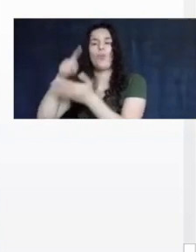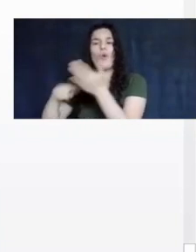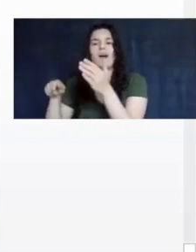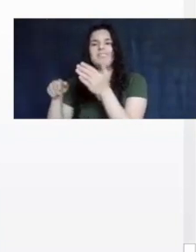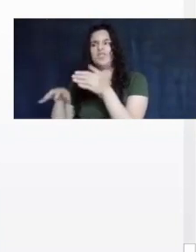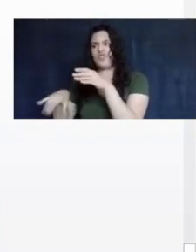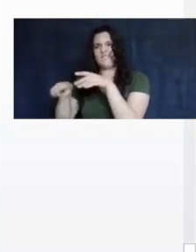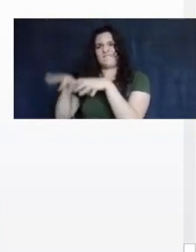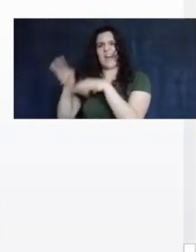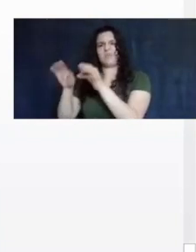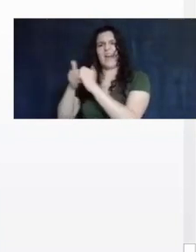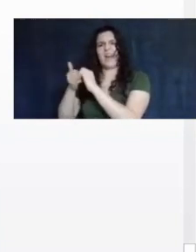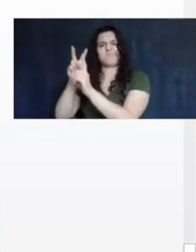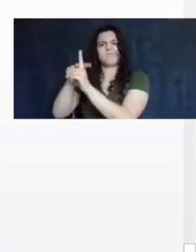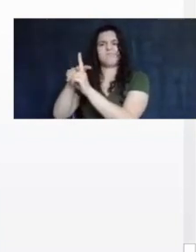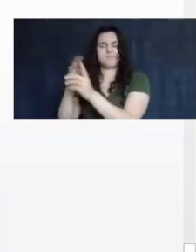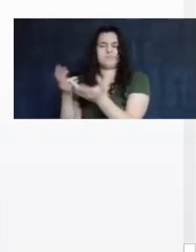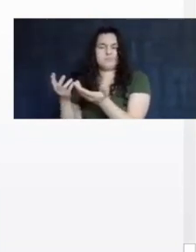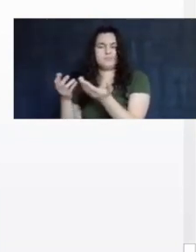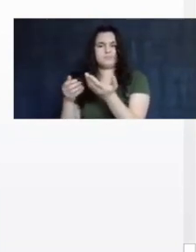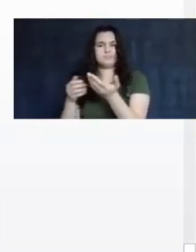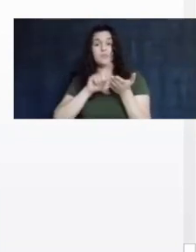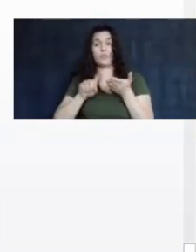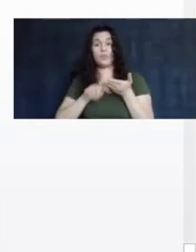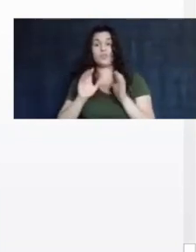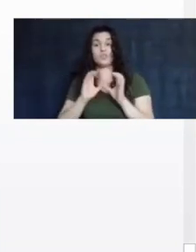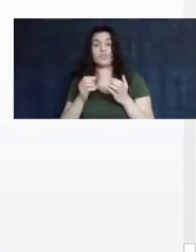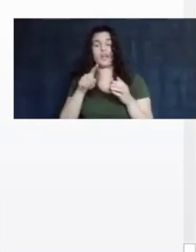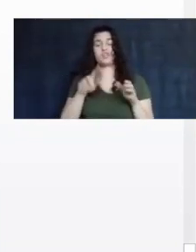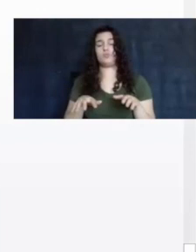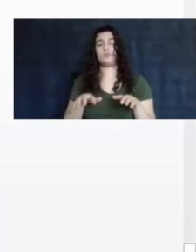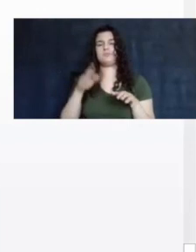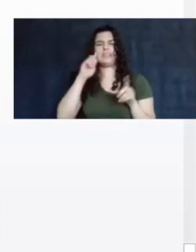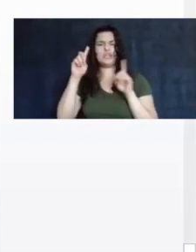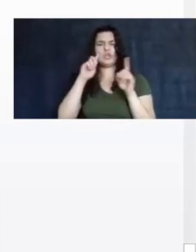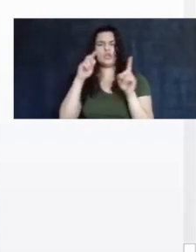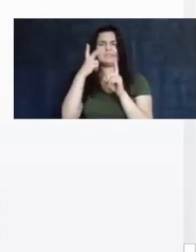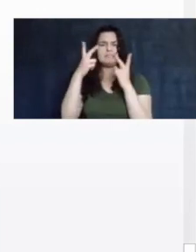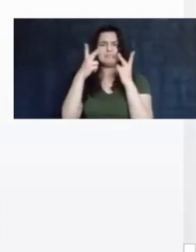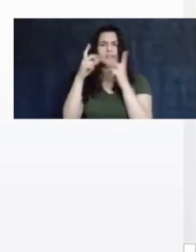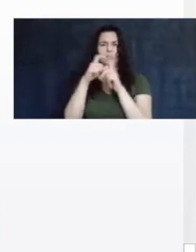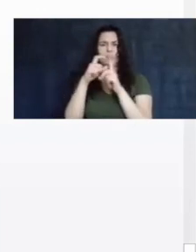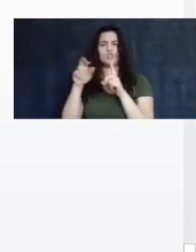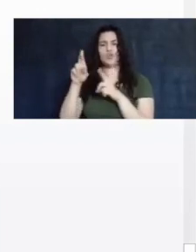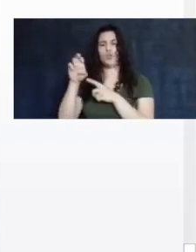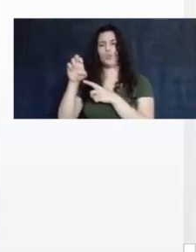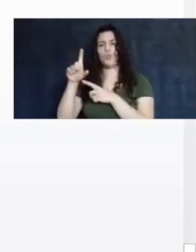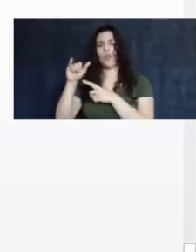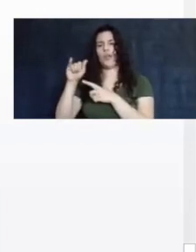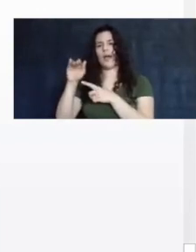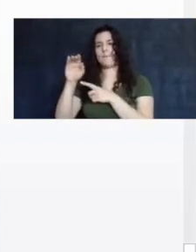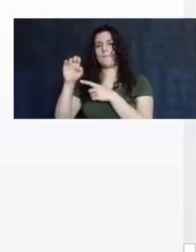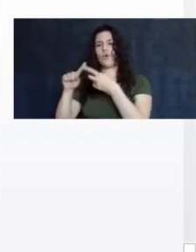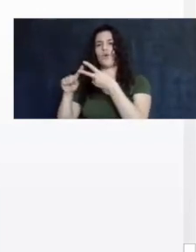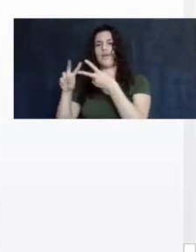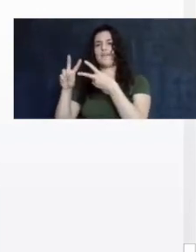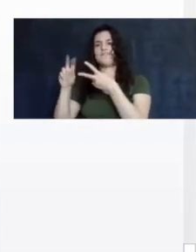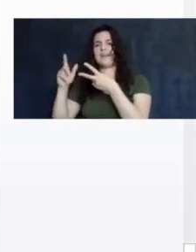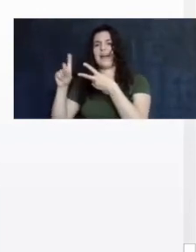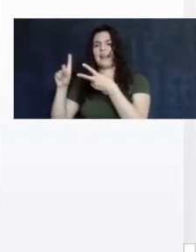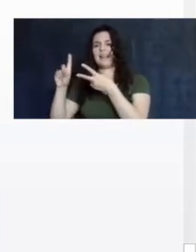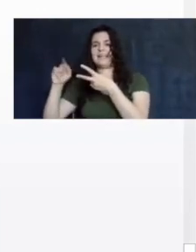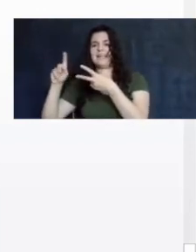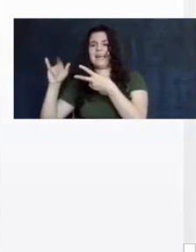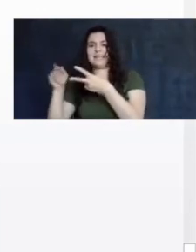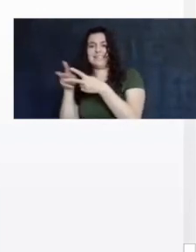take a research class, you hear the terms reliability and validity. All your data has to be reliable and valid. It's very